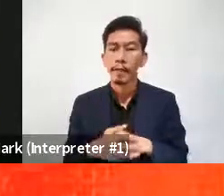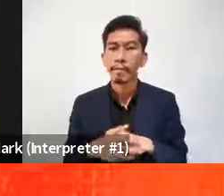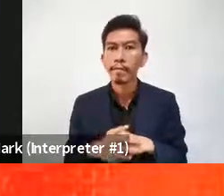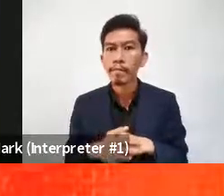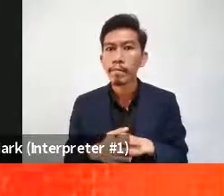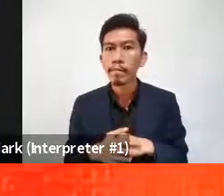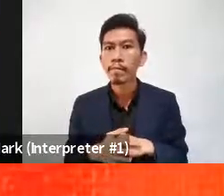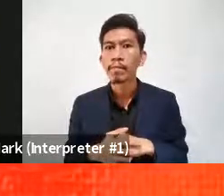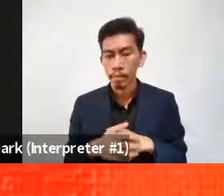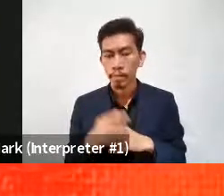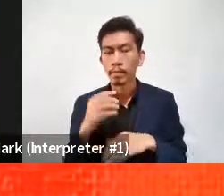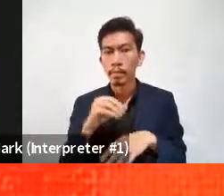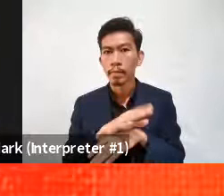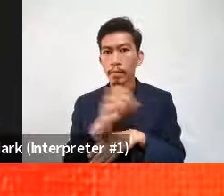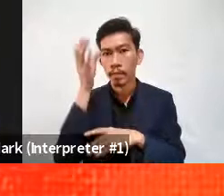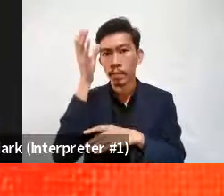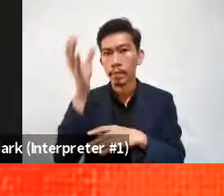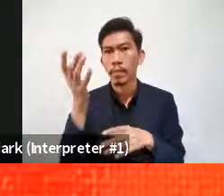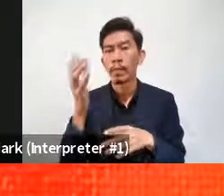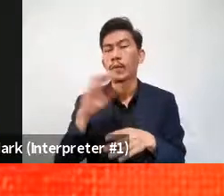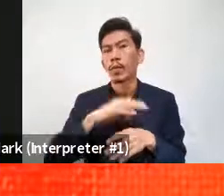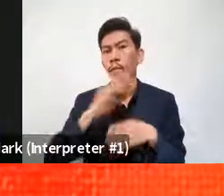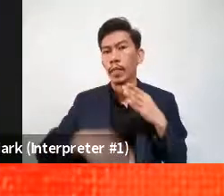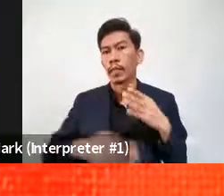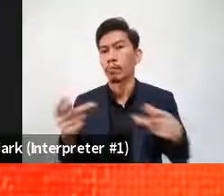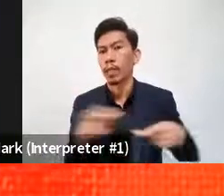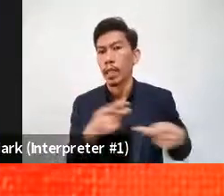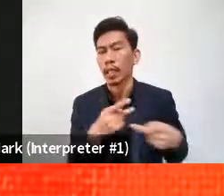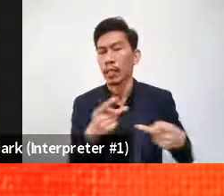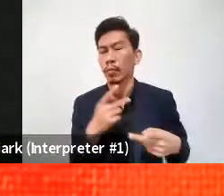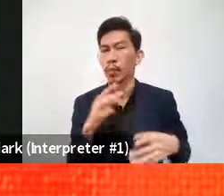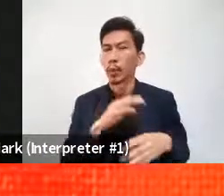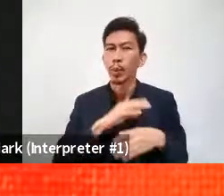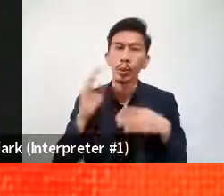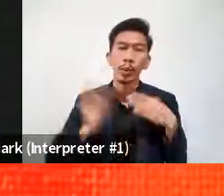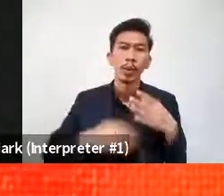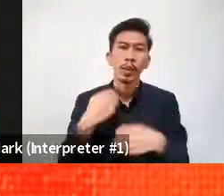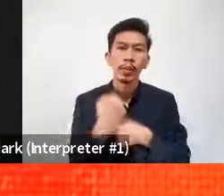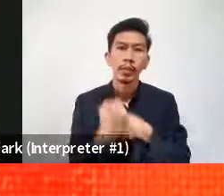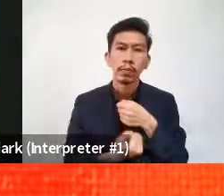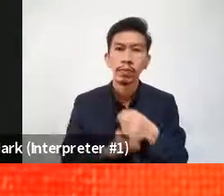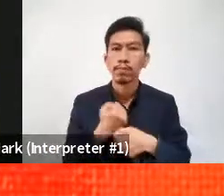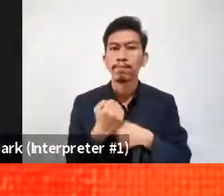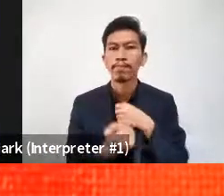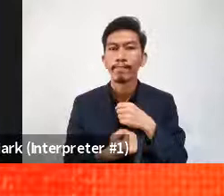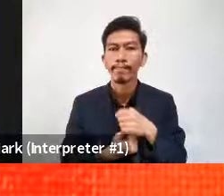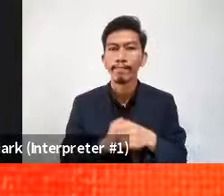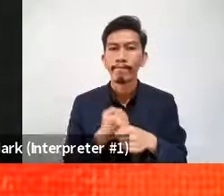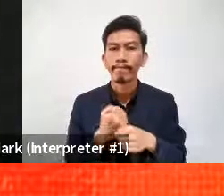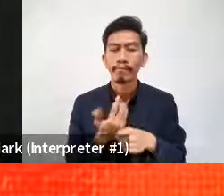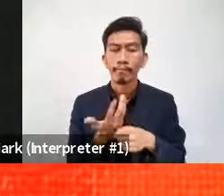Baseline, the concept of total pain, total suffering brings together those pain